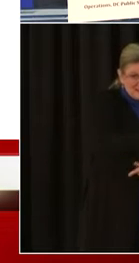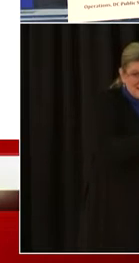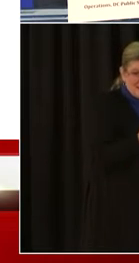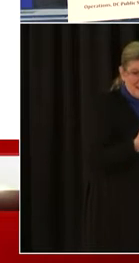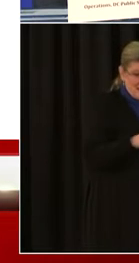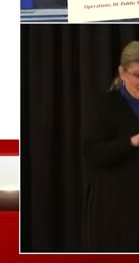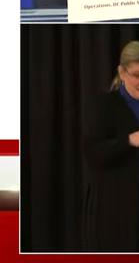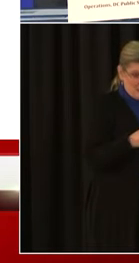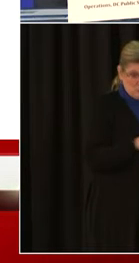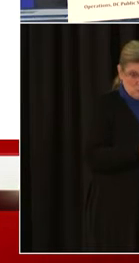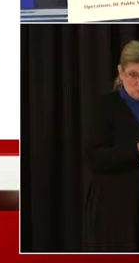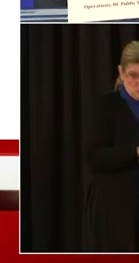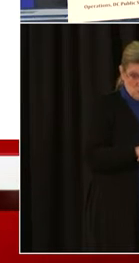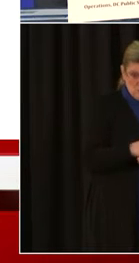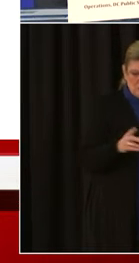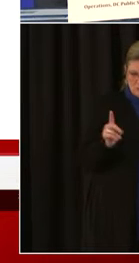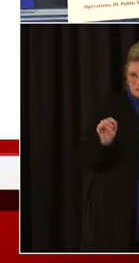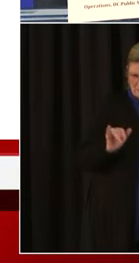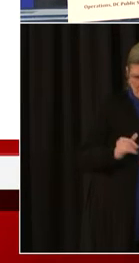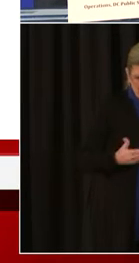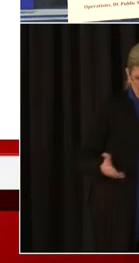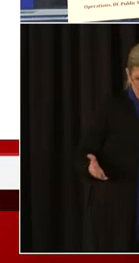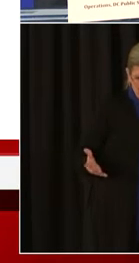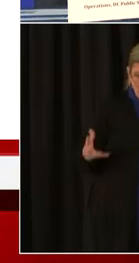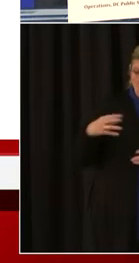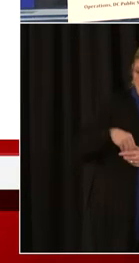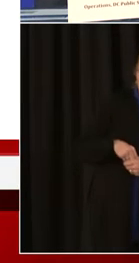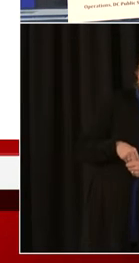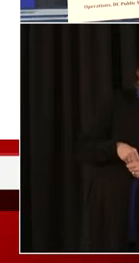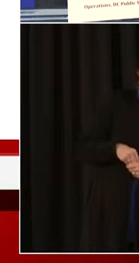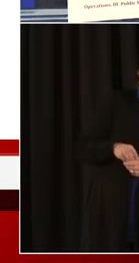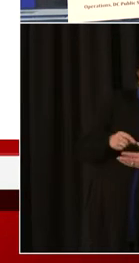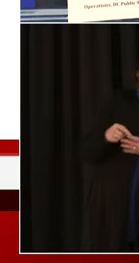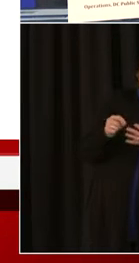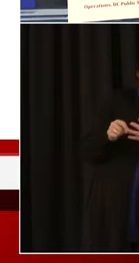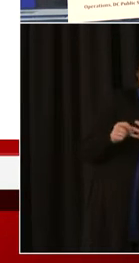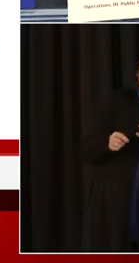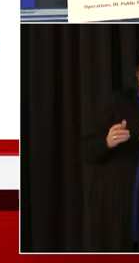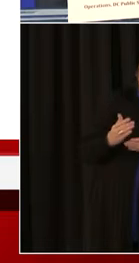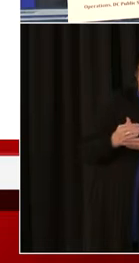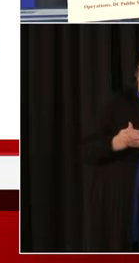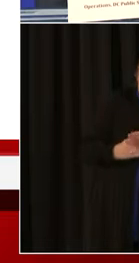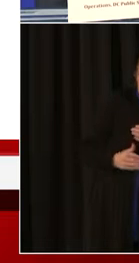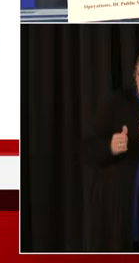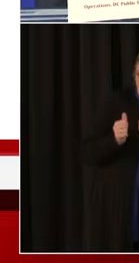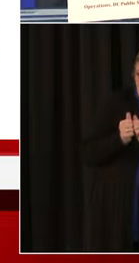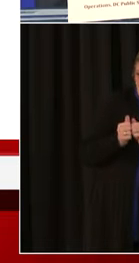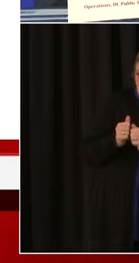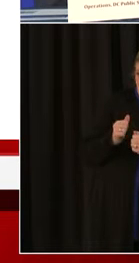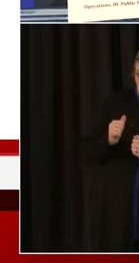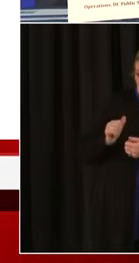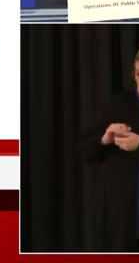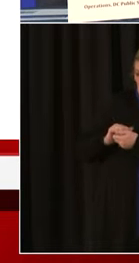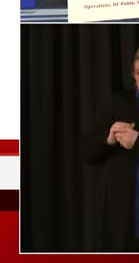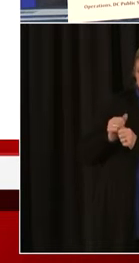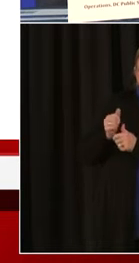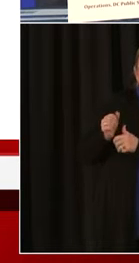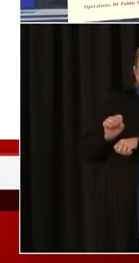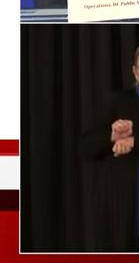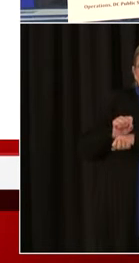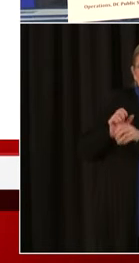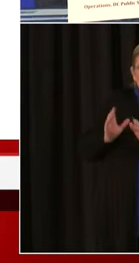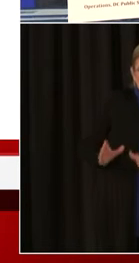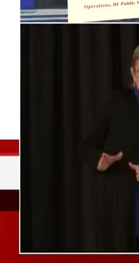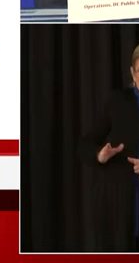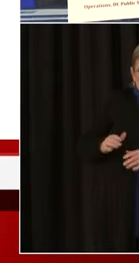this month. And this includes a walkthrough and a checklist that's been jointly agreed upon with our labor partners to identify these are the metrics that